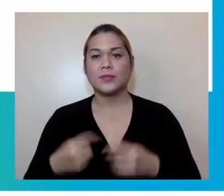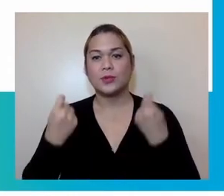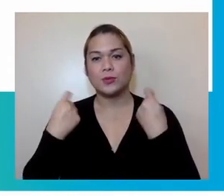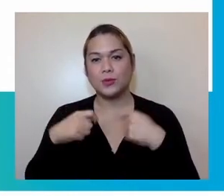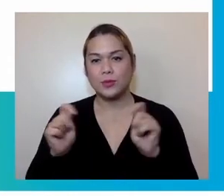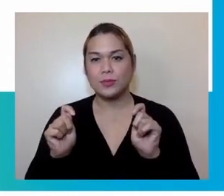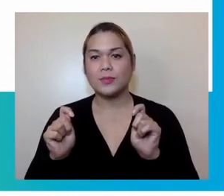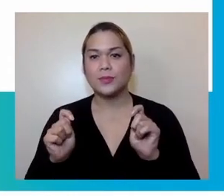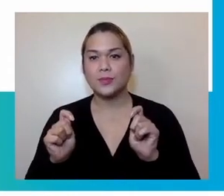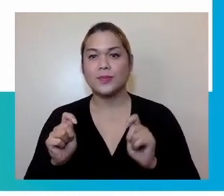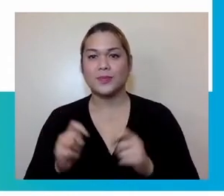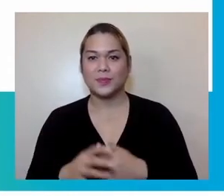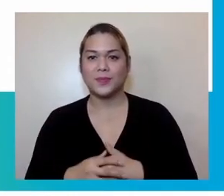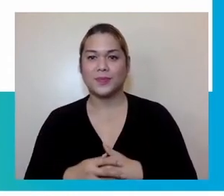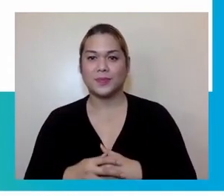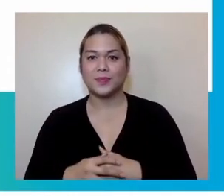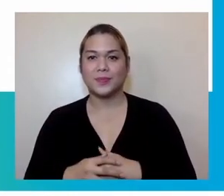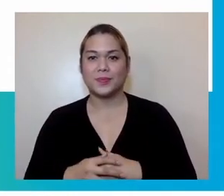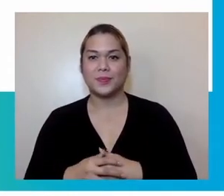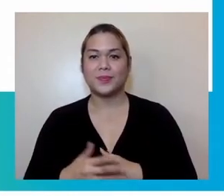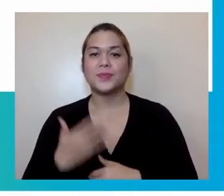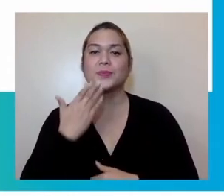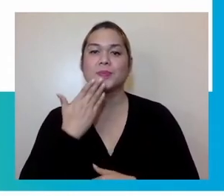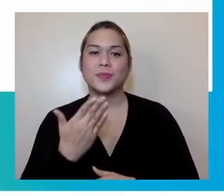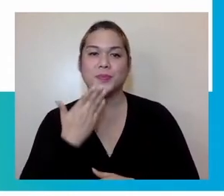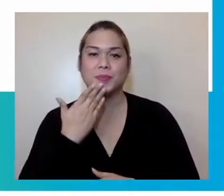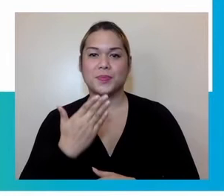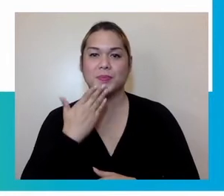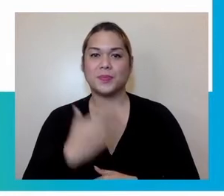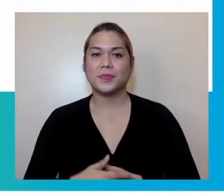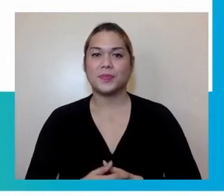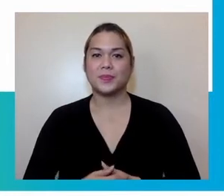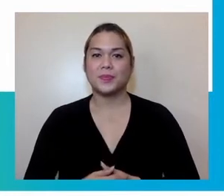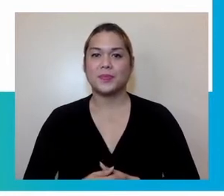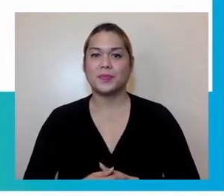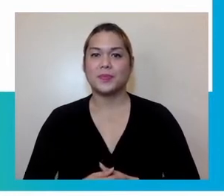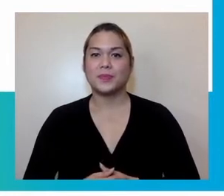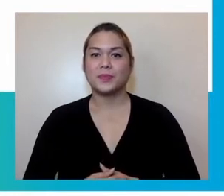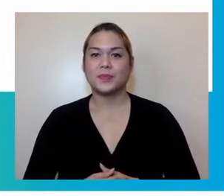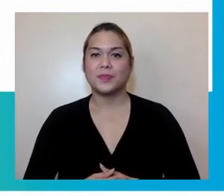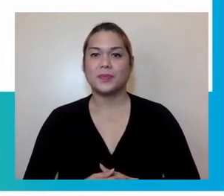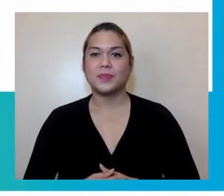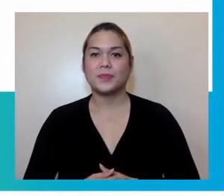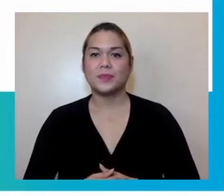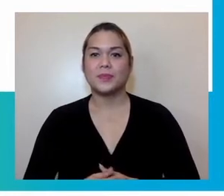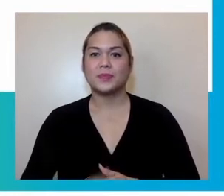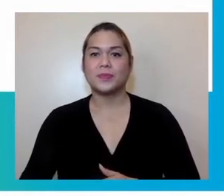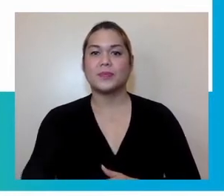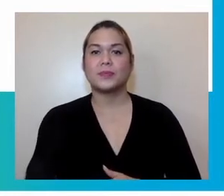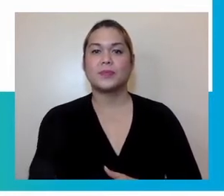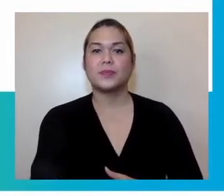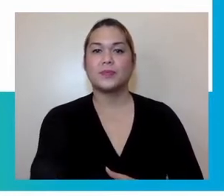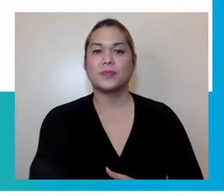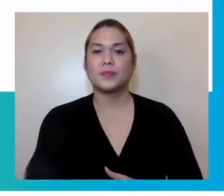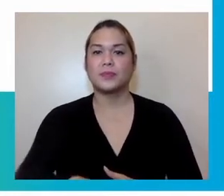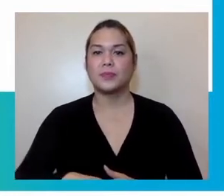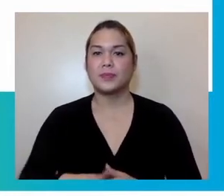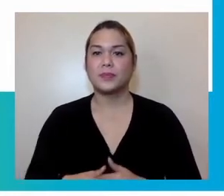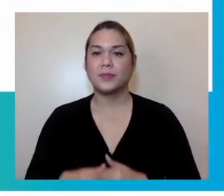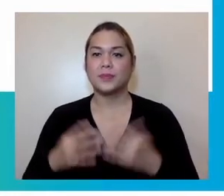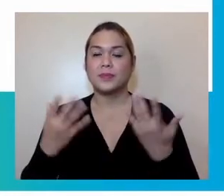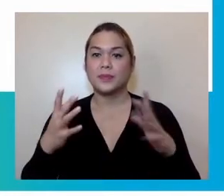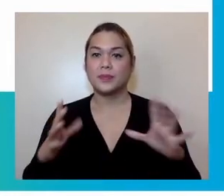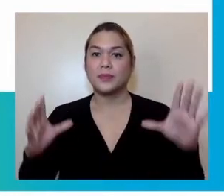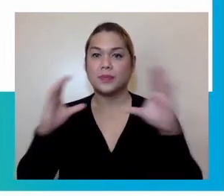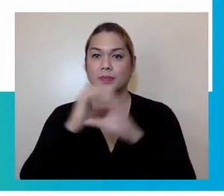Thank you very much. And thanks for setting the scene about the energy policy review. And we're really happy to have you here listening